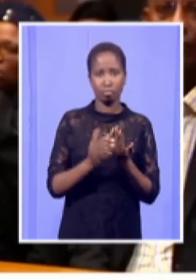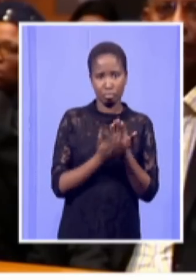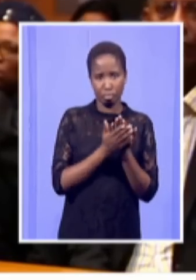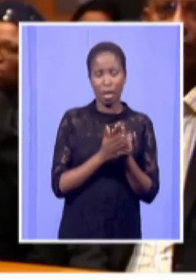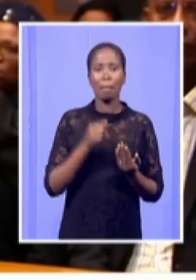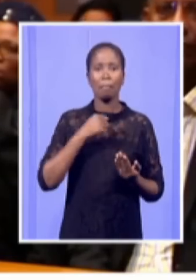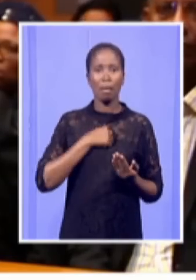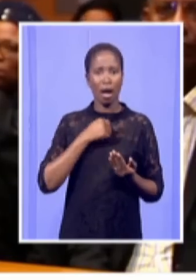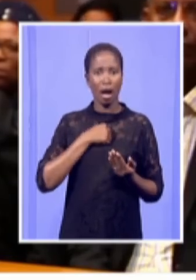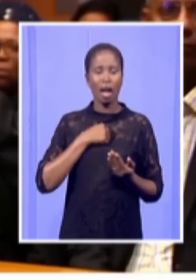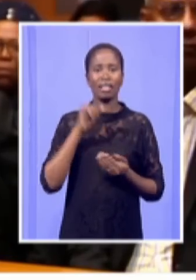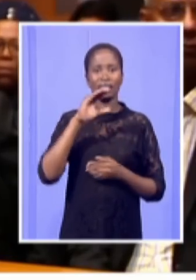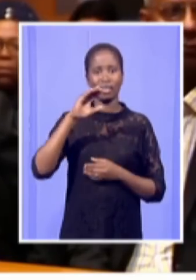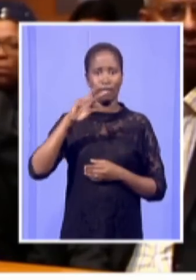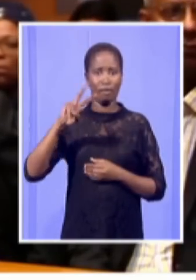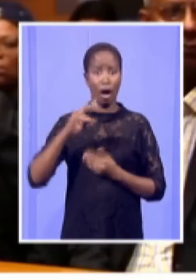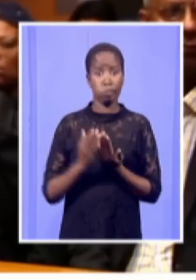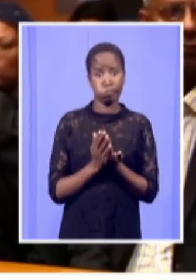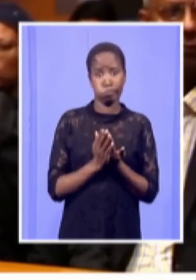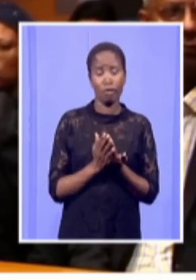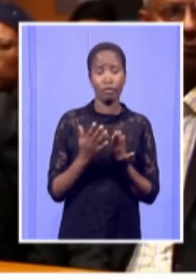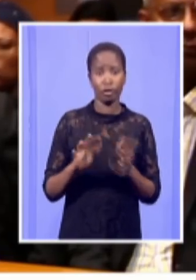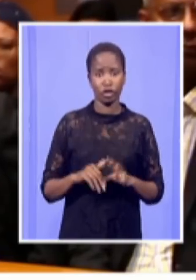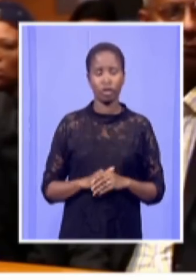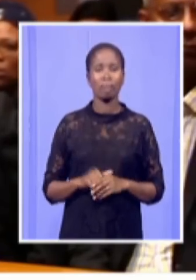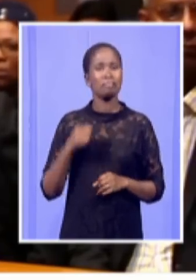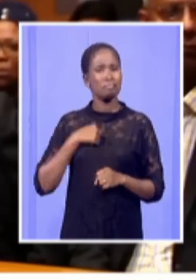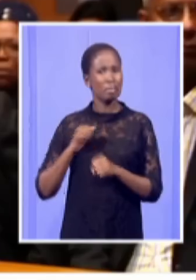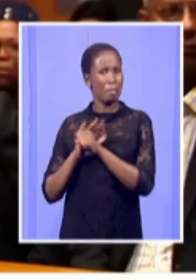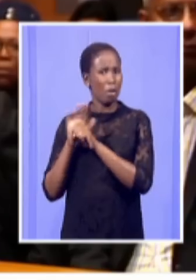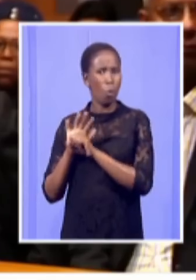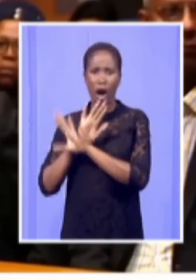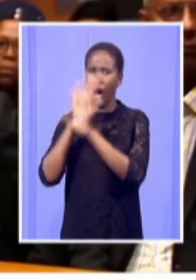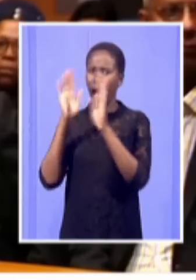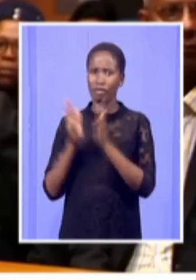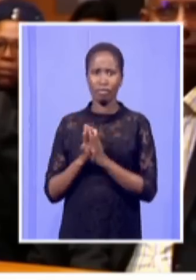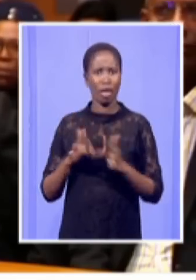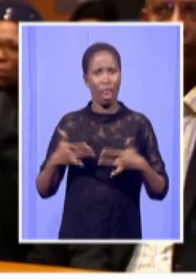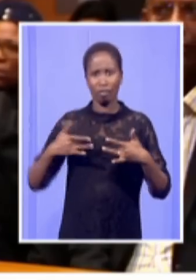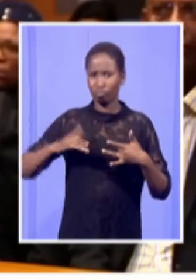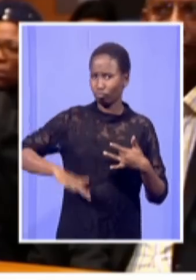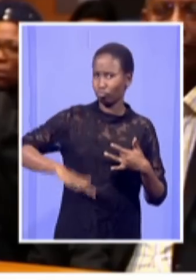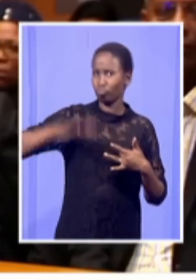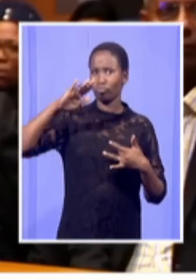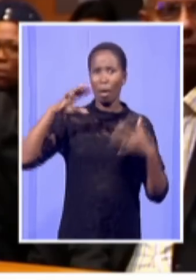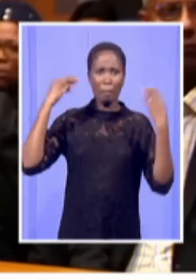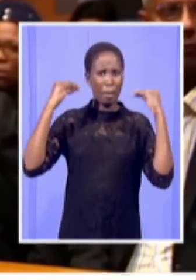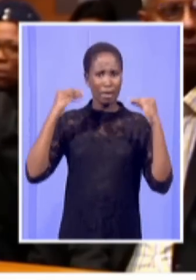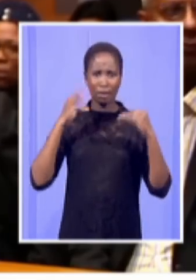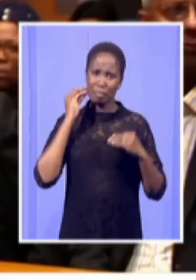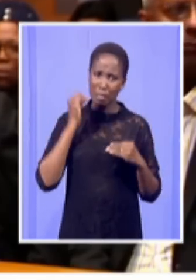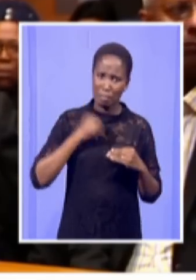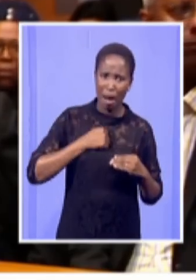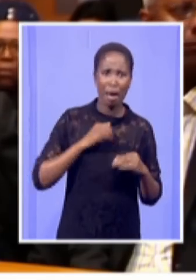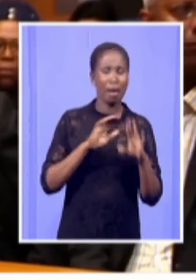vitae, summarizing my background and business experience.